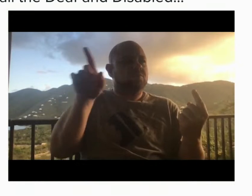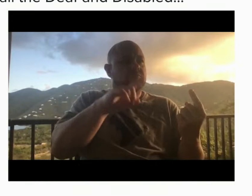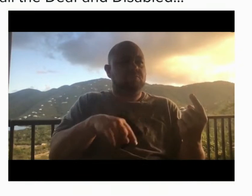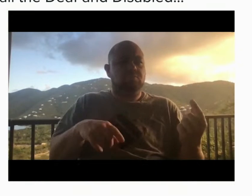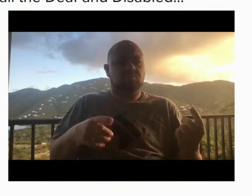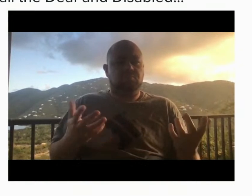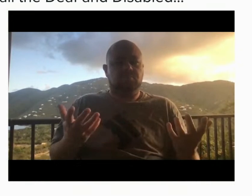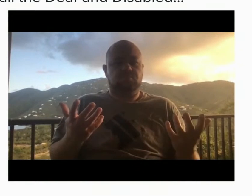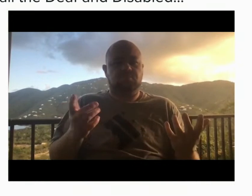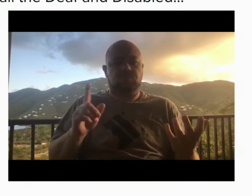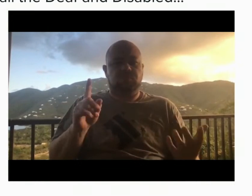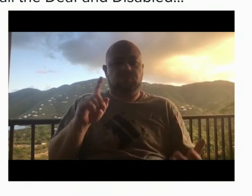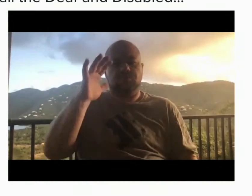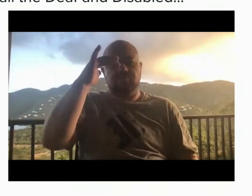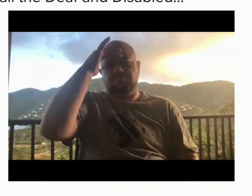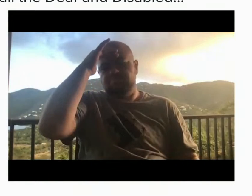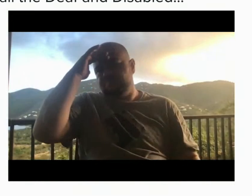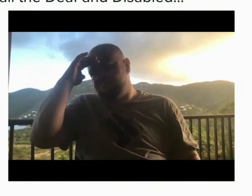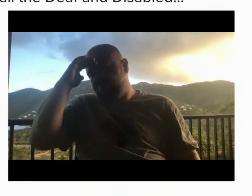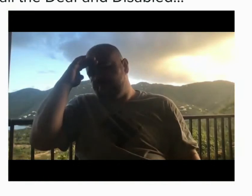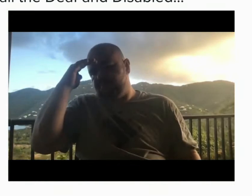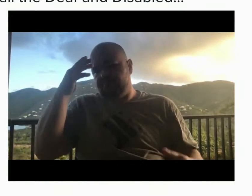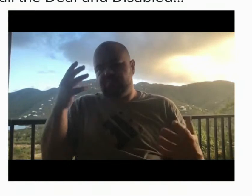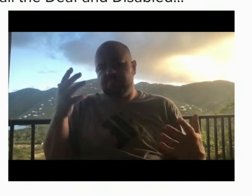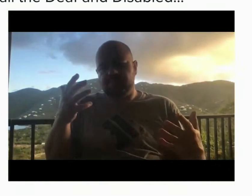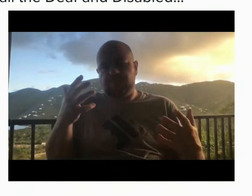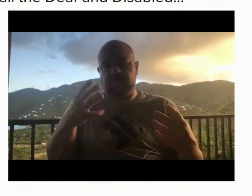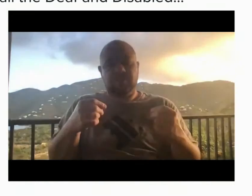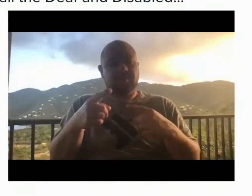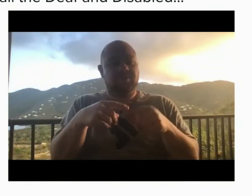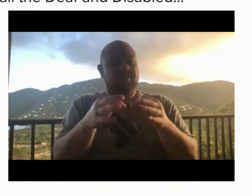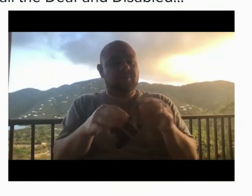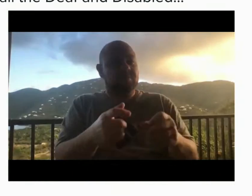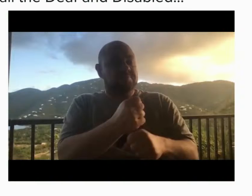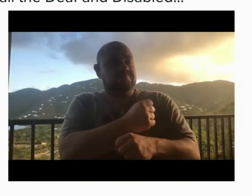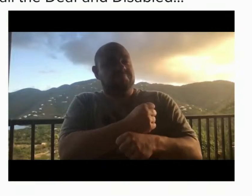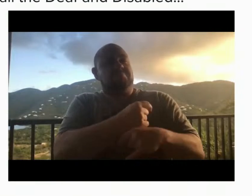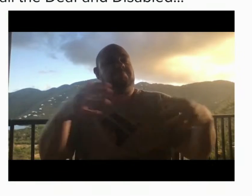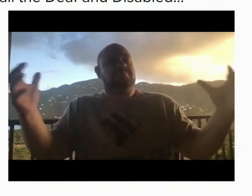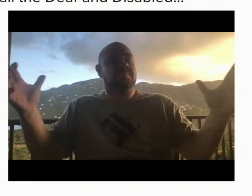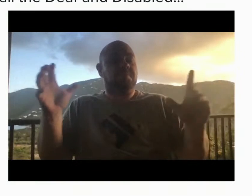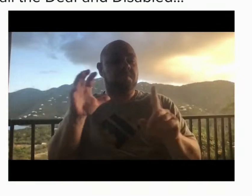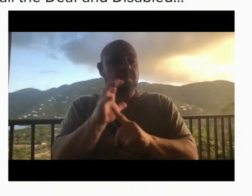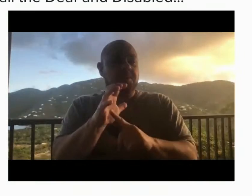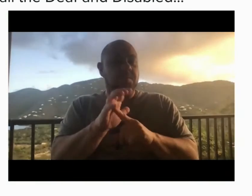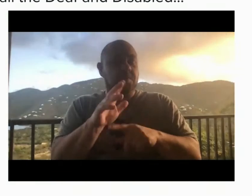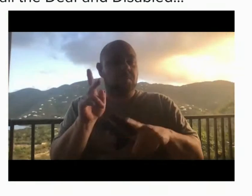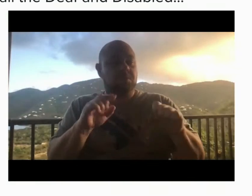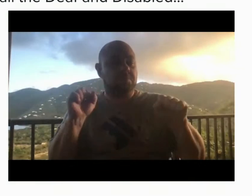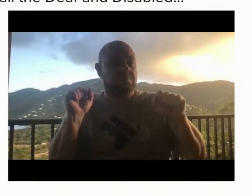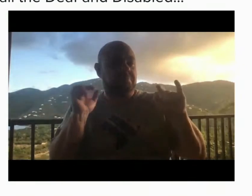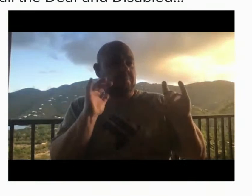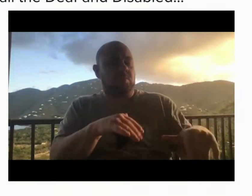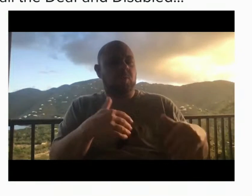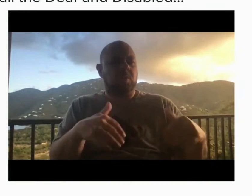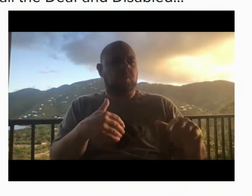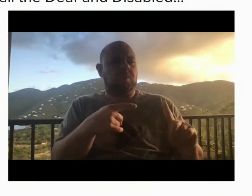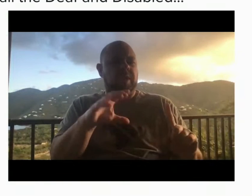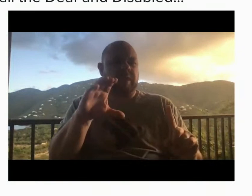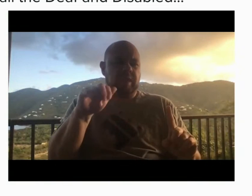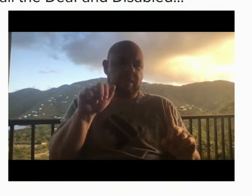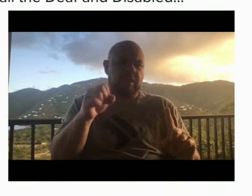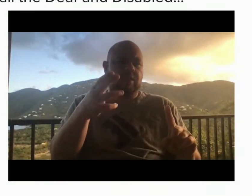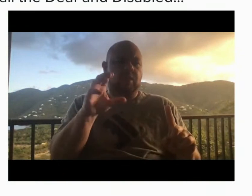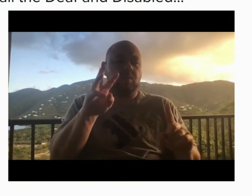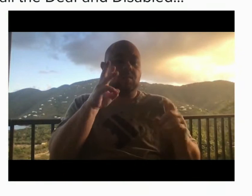Gallaudet. But when you look at other institutions, we don't see deaf professionals, but we see a huge explosion of